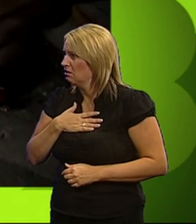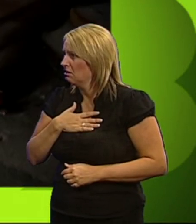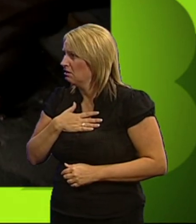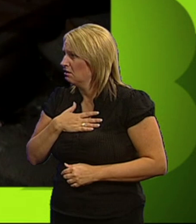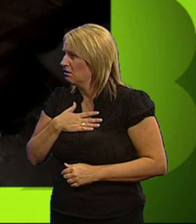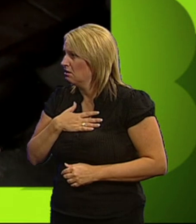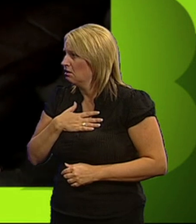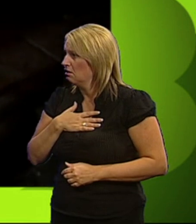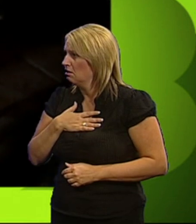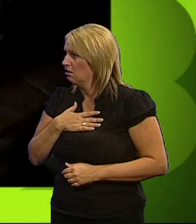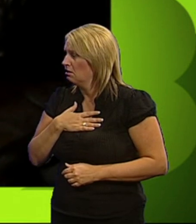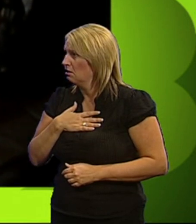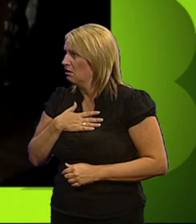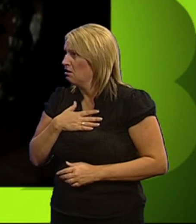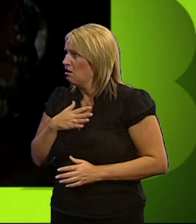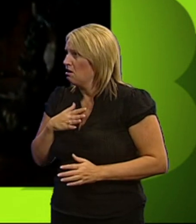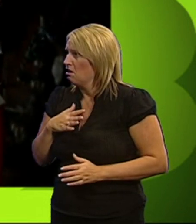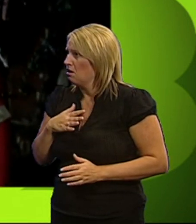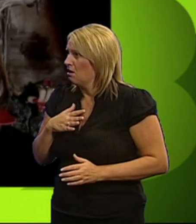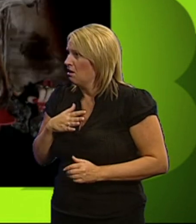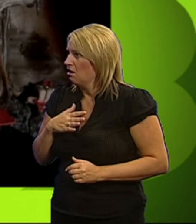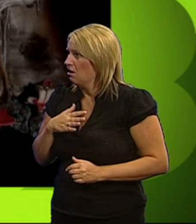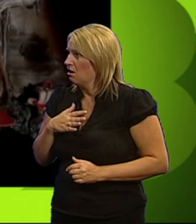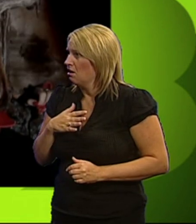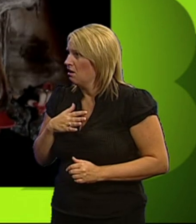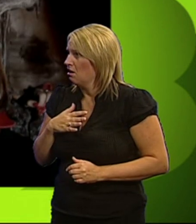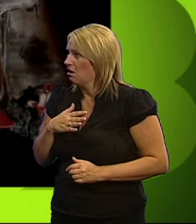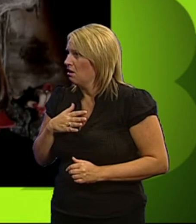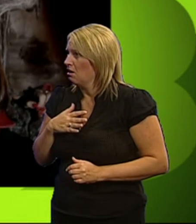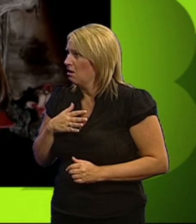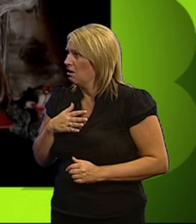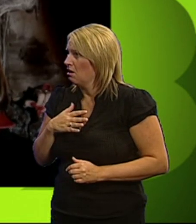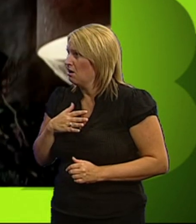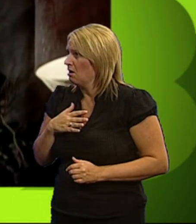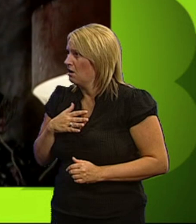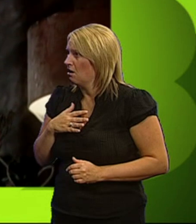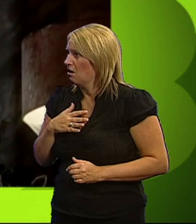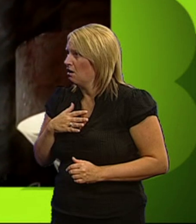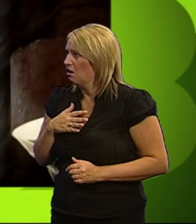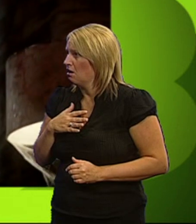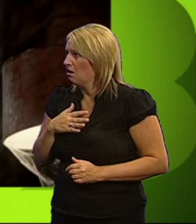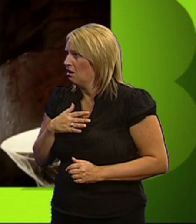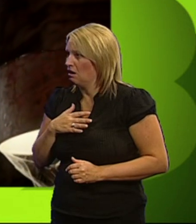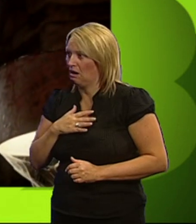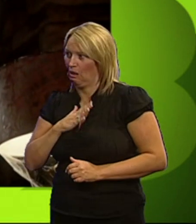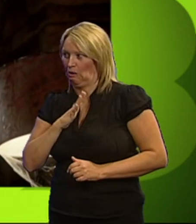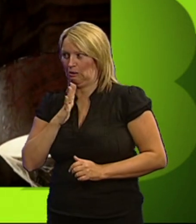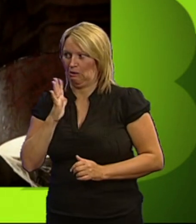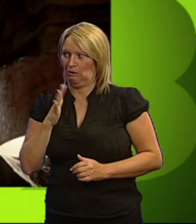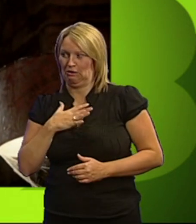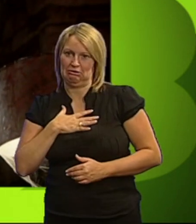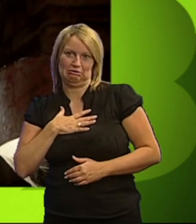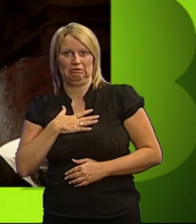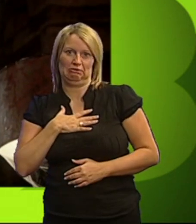Magda? No. Renfield. Right.